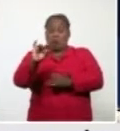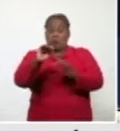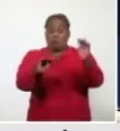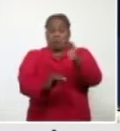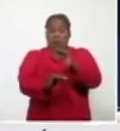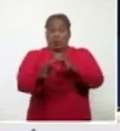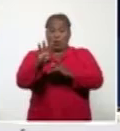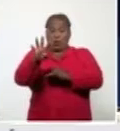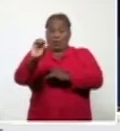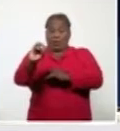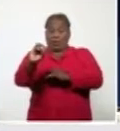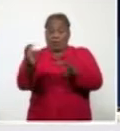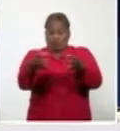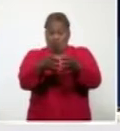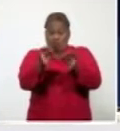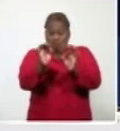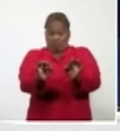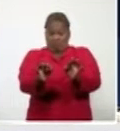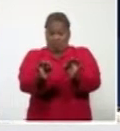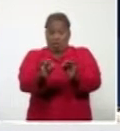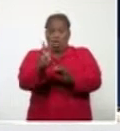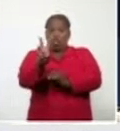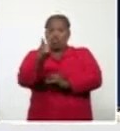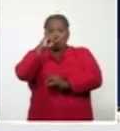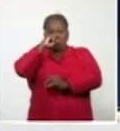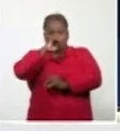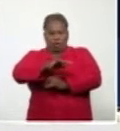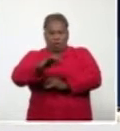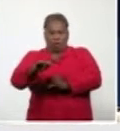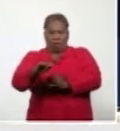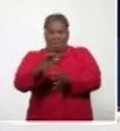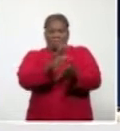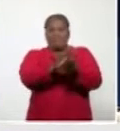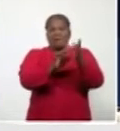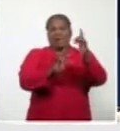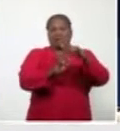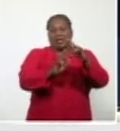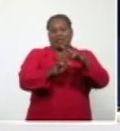69.2%, and 4 between 40 and 60, that's